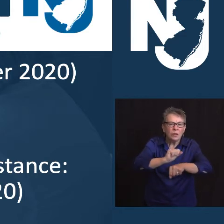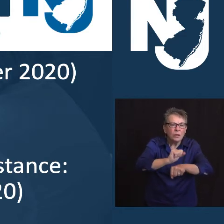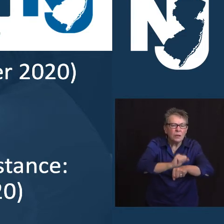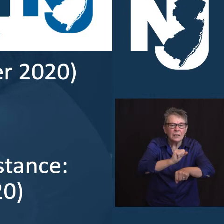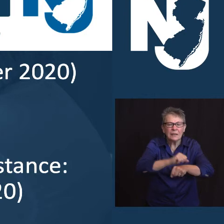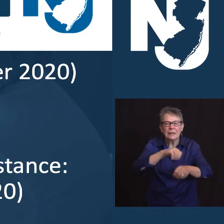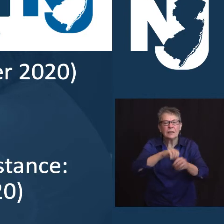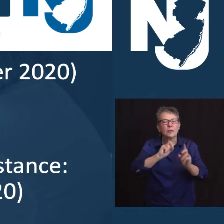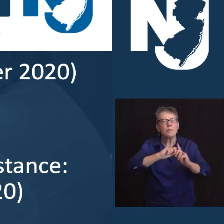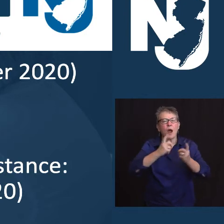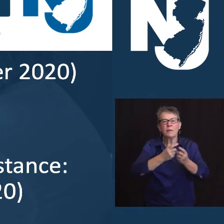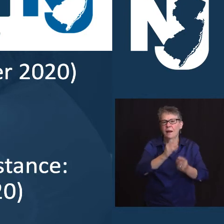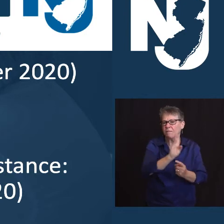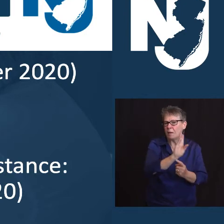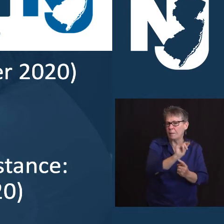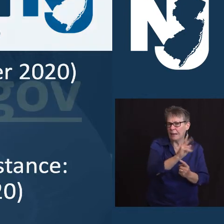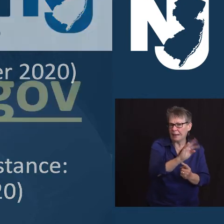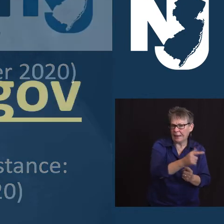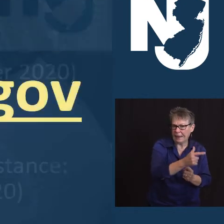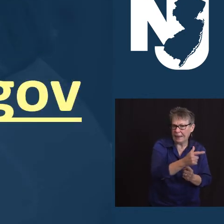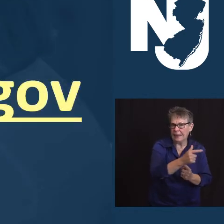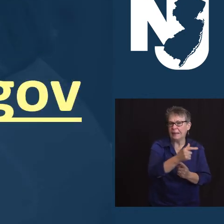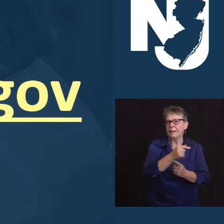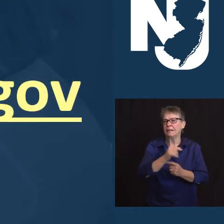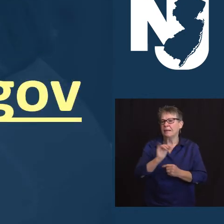success. And again, as I mentioned,